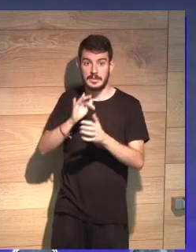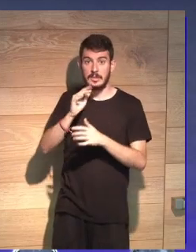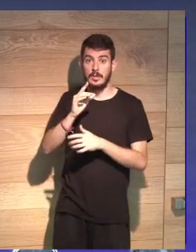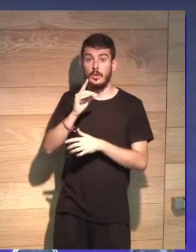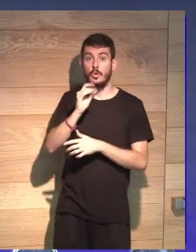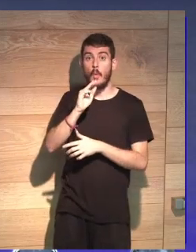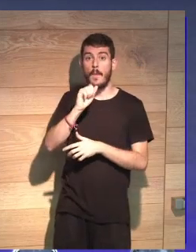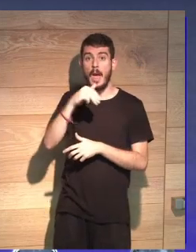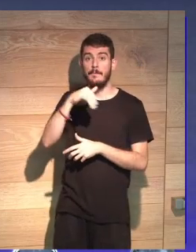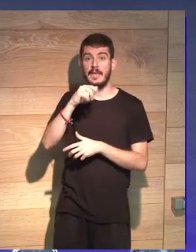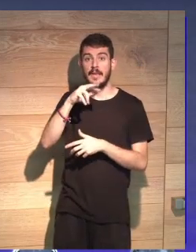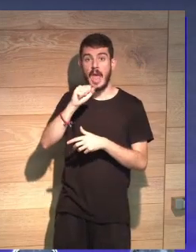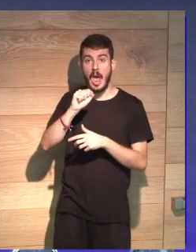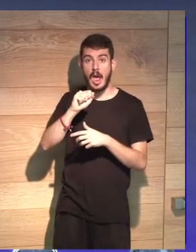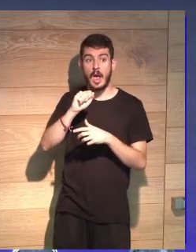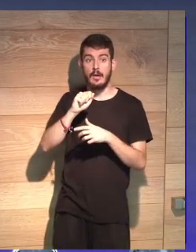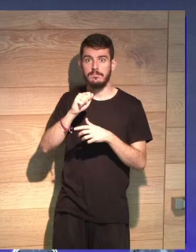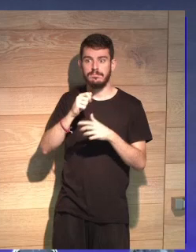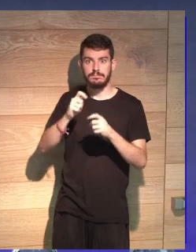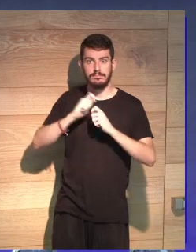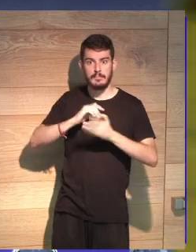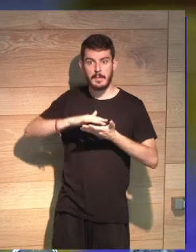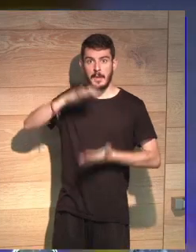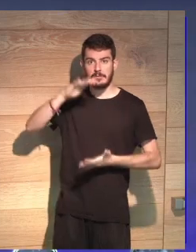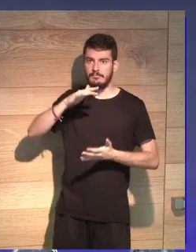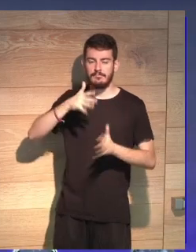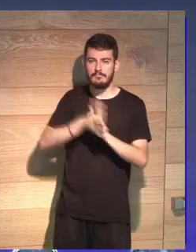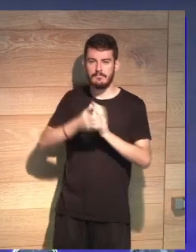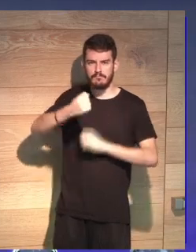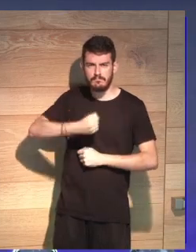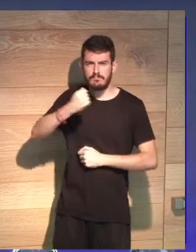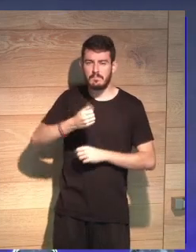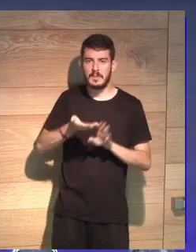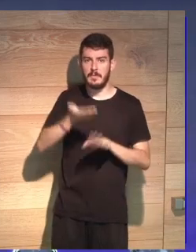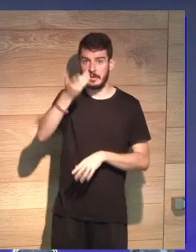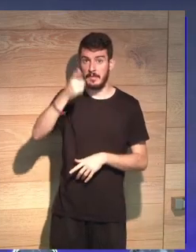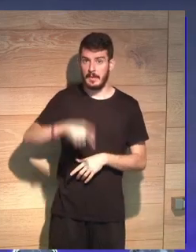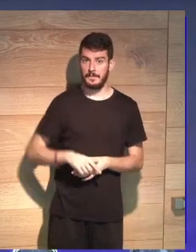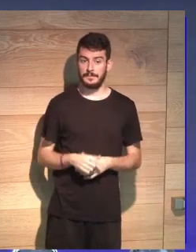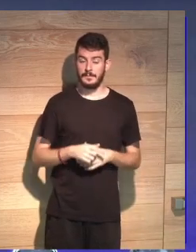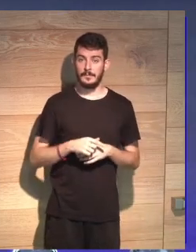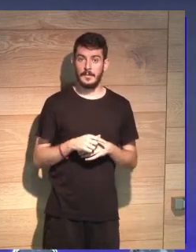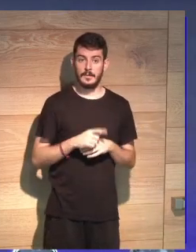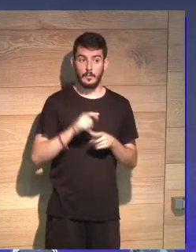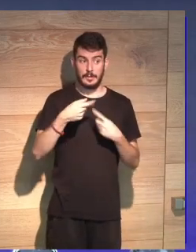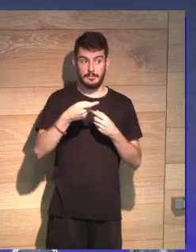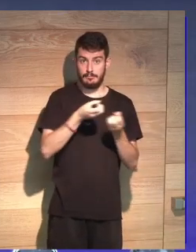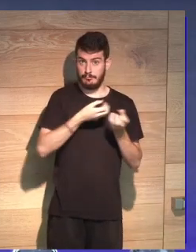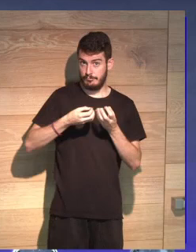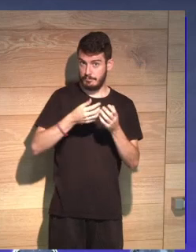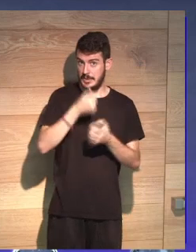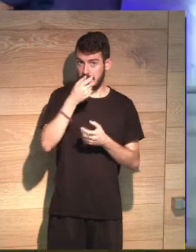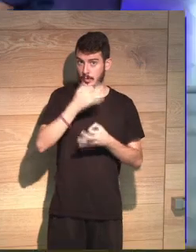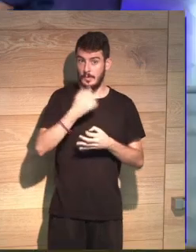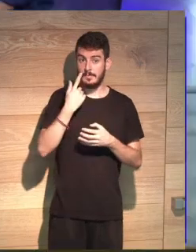achieve it. And the higher the levels of dopamine, the eager we will be to try to